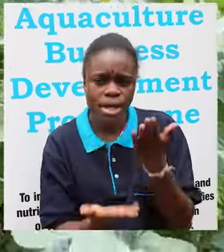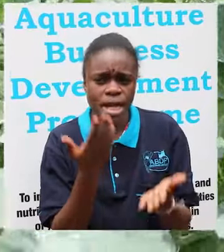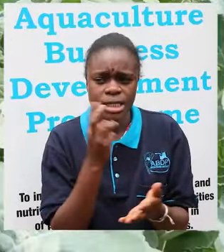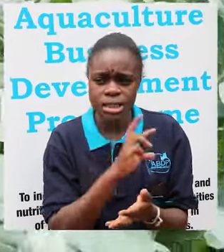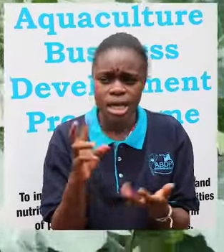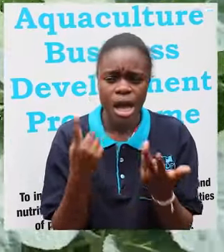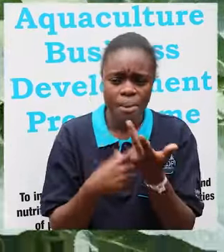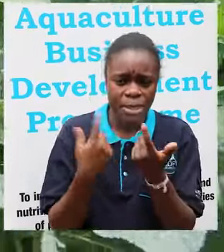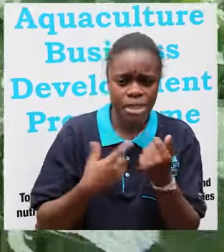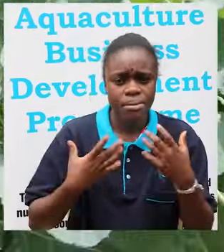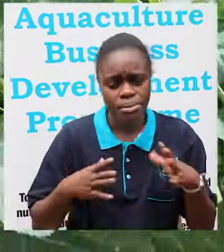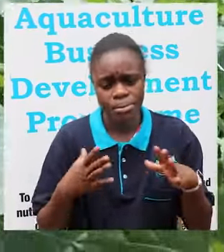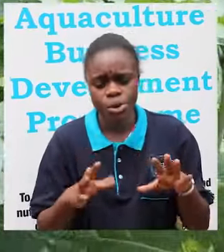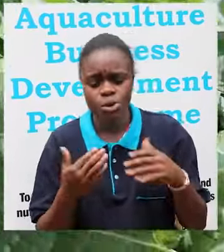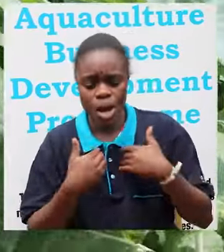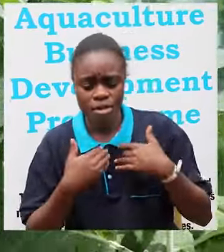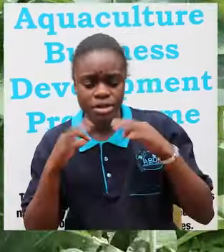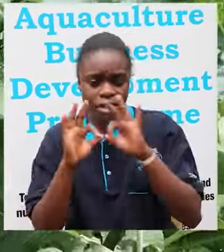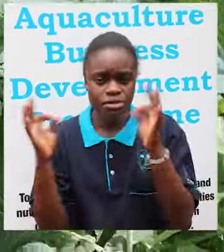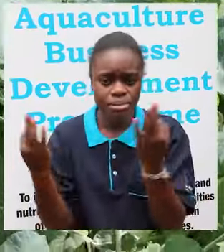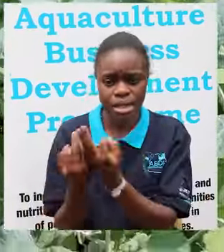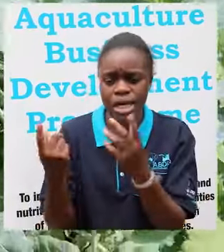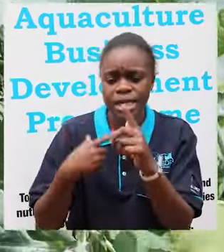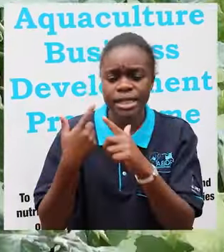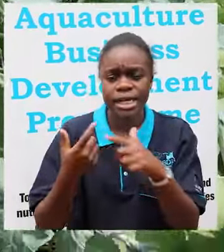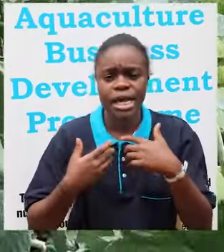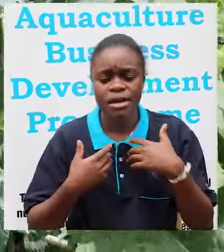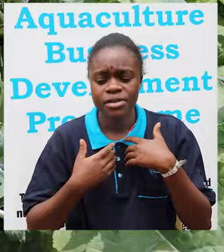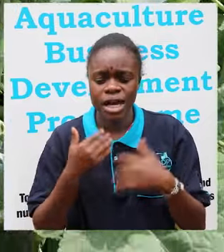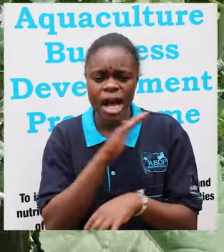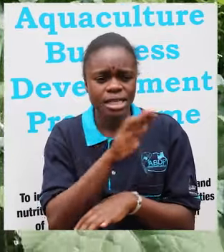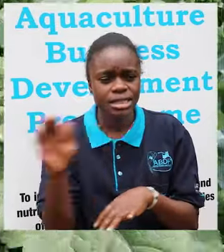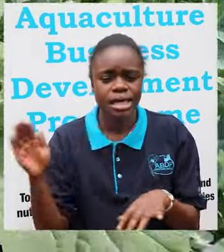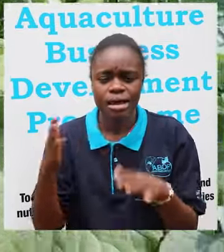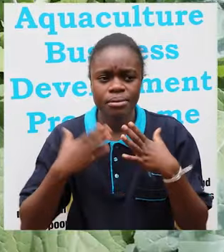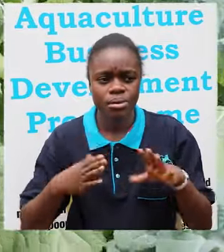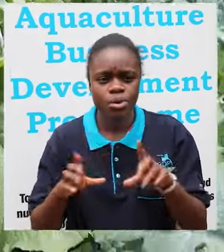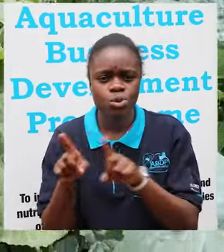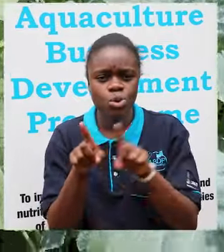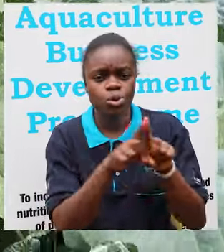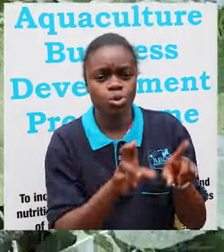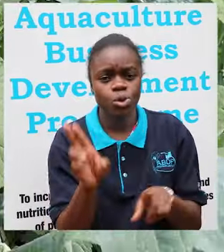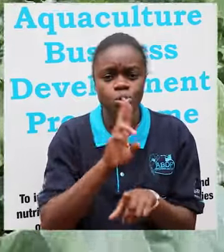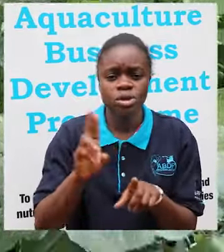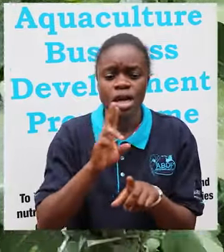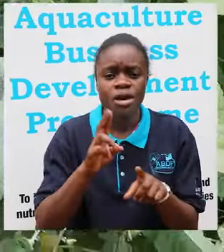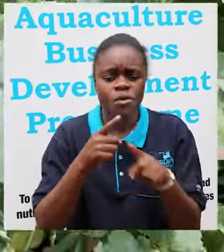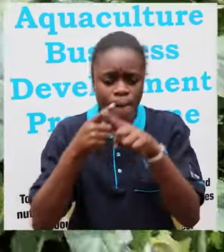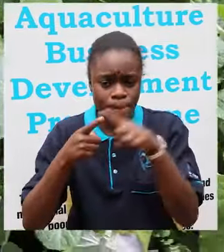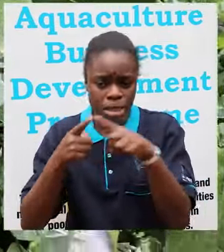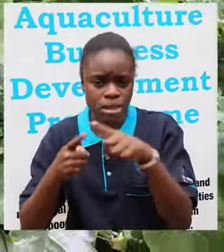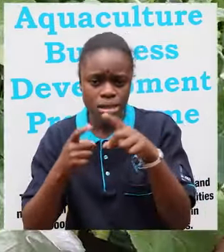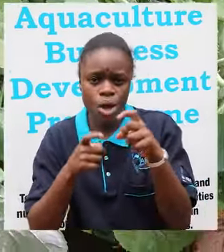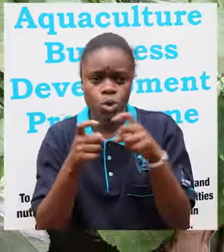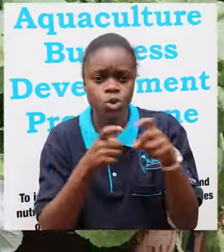population. You can also incorporate herbs and spices, which you also encourage people to incorporate for pest and disease control, and also